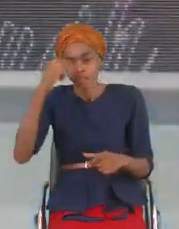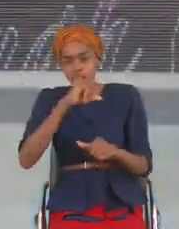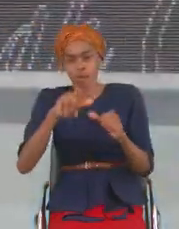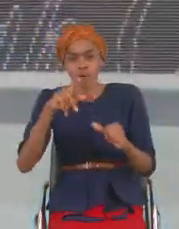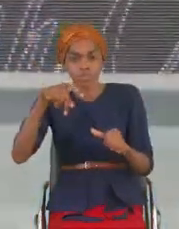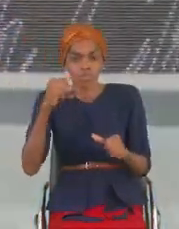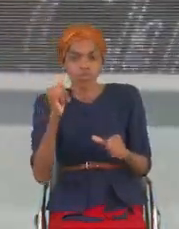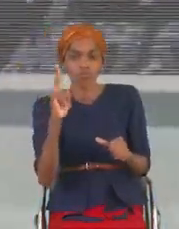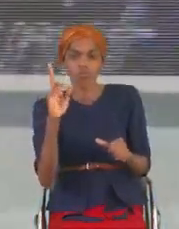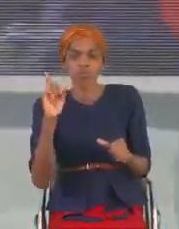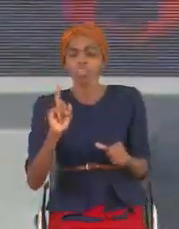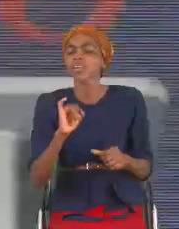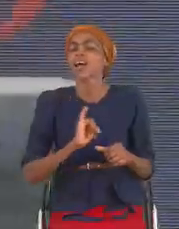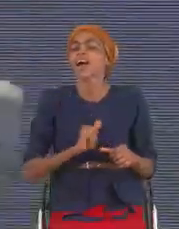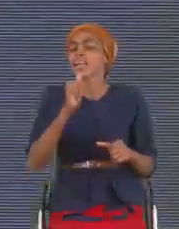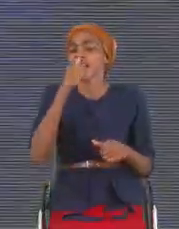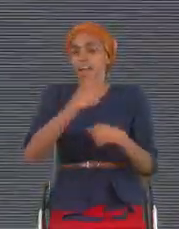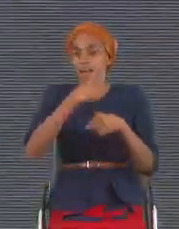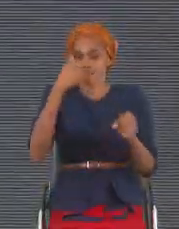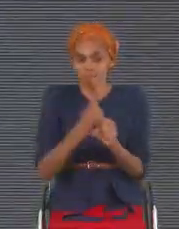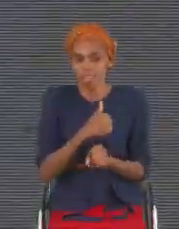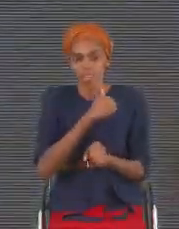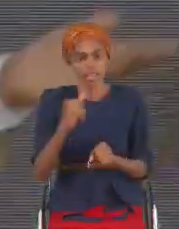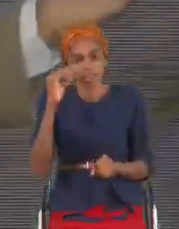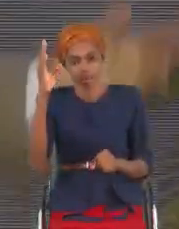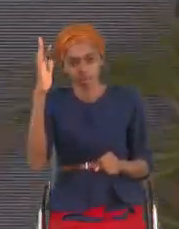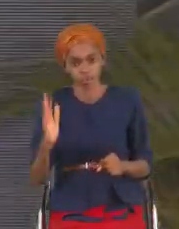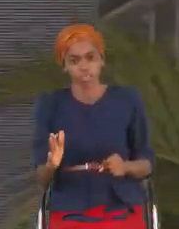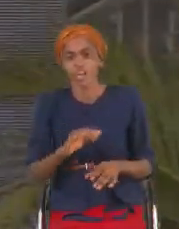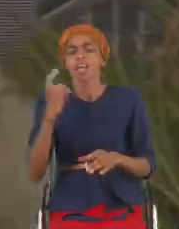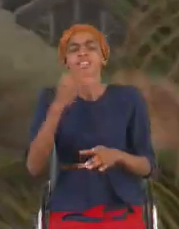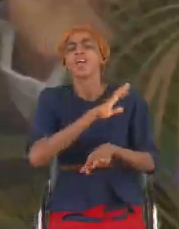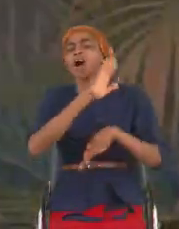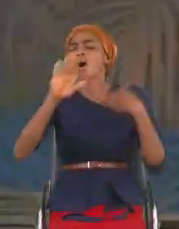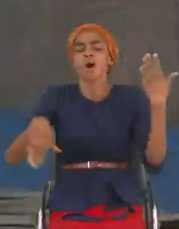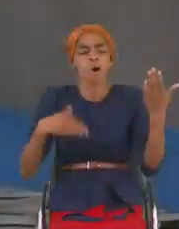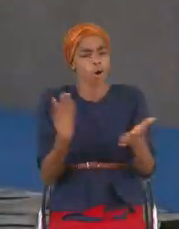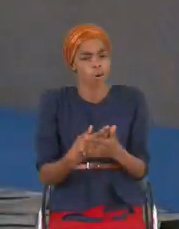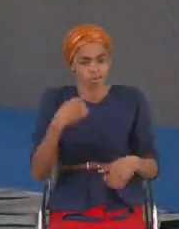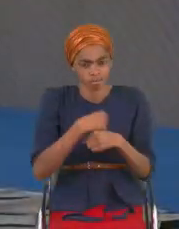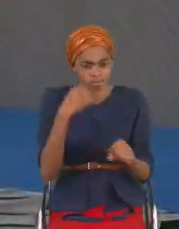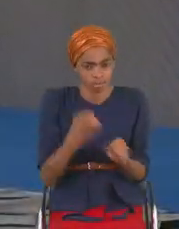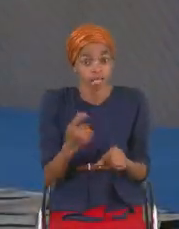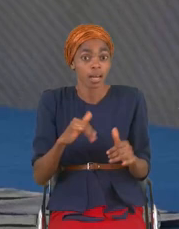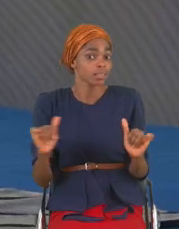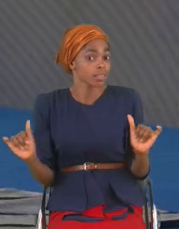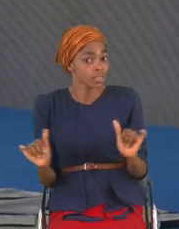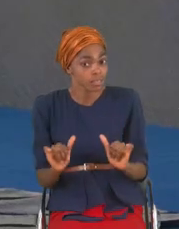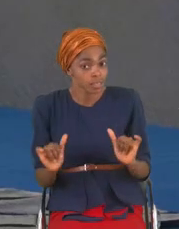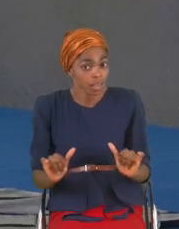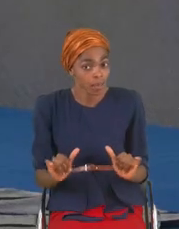I am made a minister. They were all made. And the same